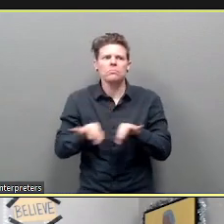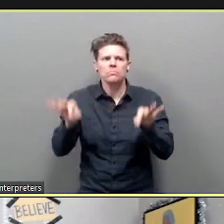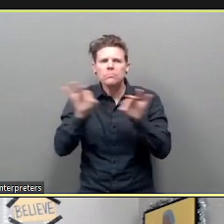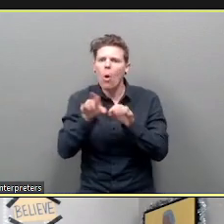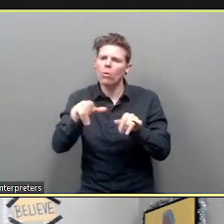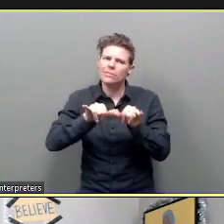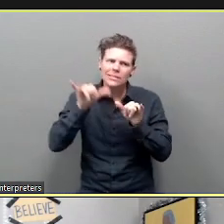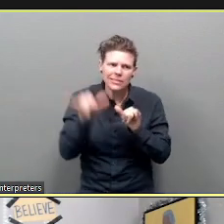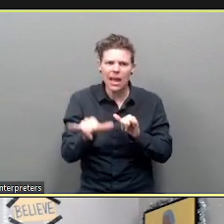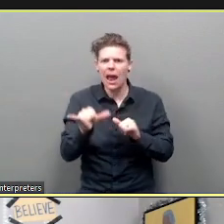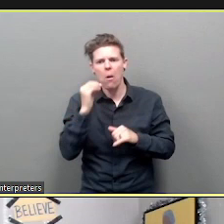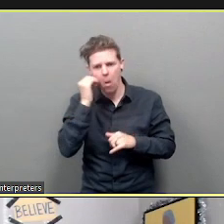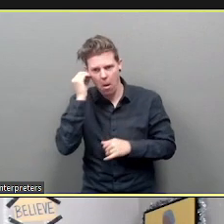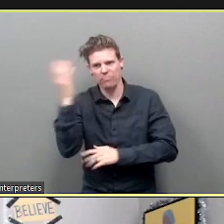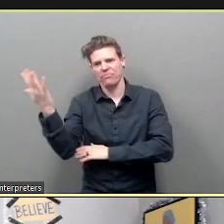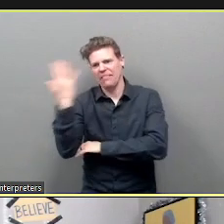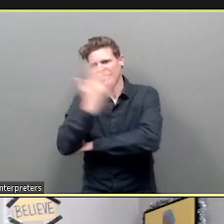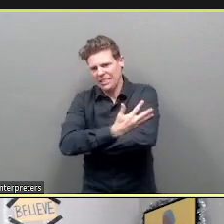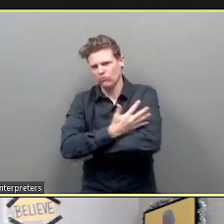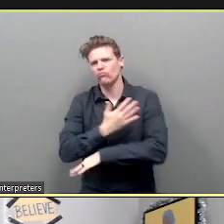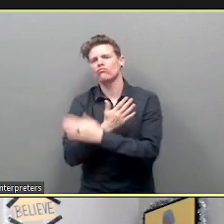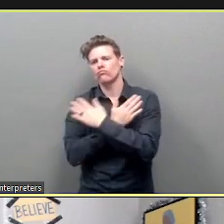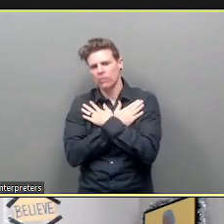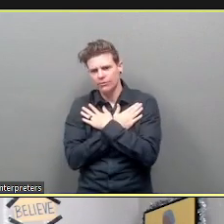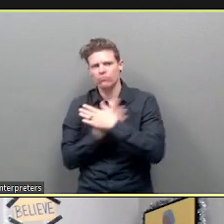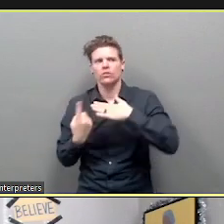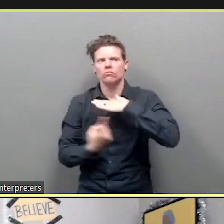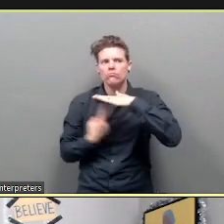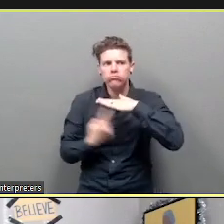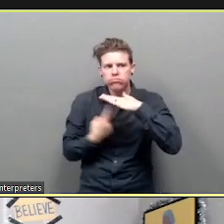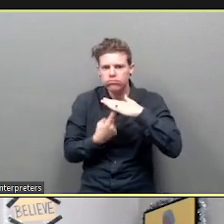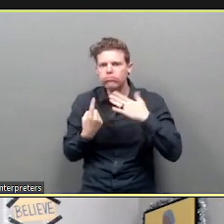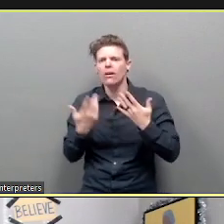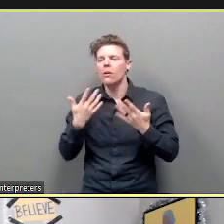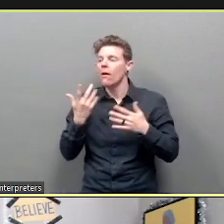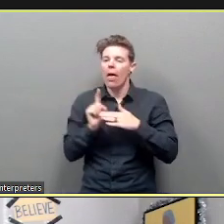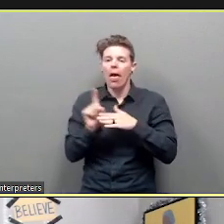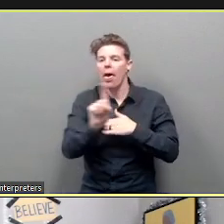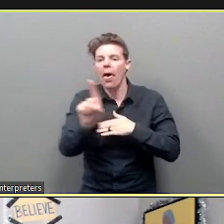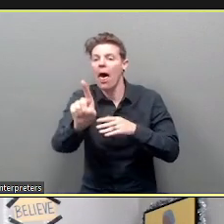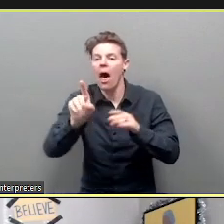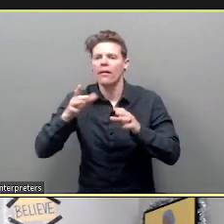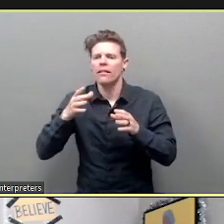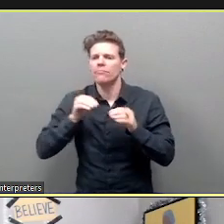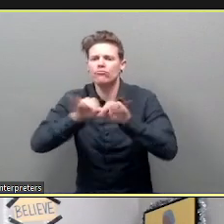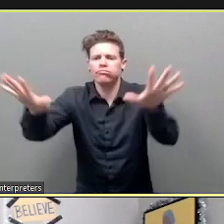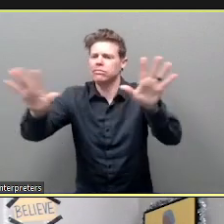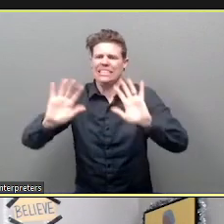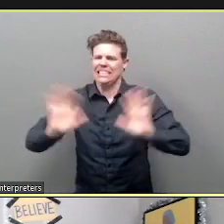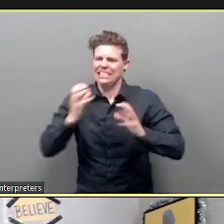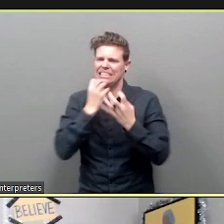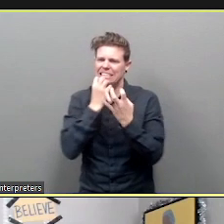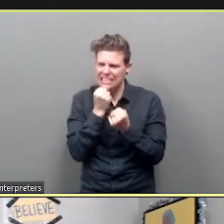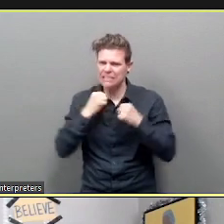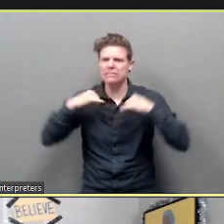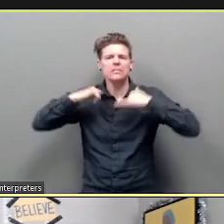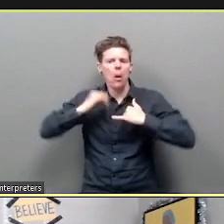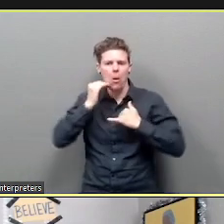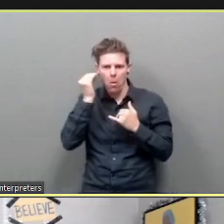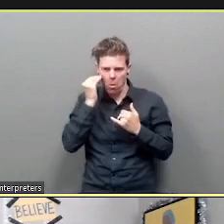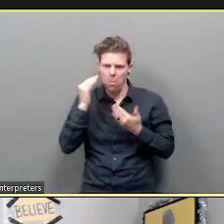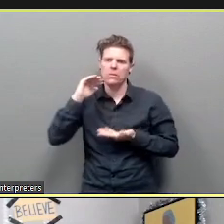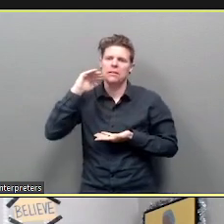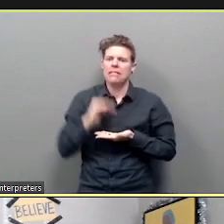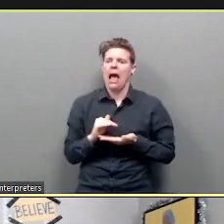stay in a room away from others in your household. Once again, this is really, really important. You actually do